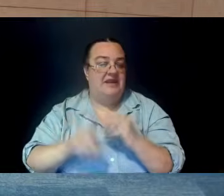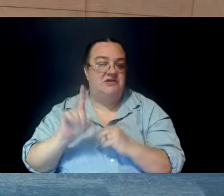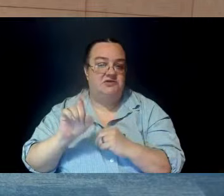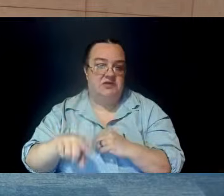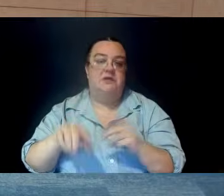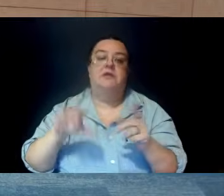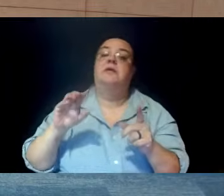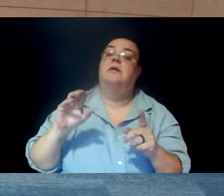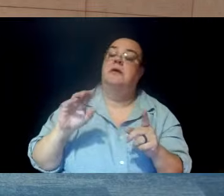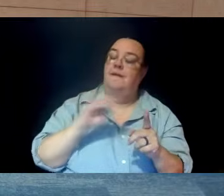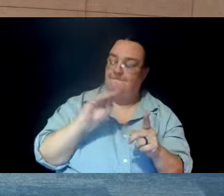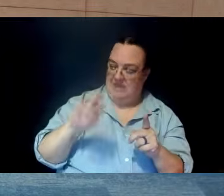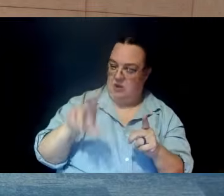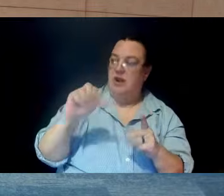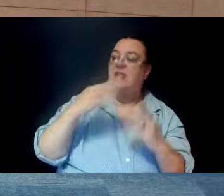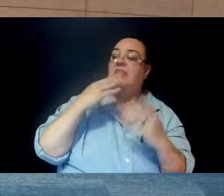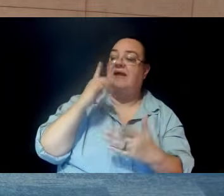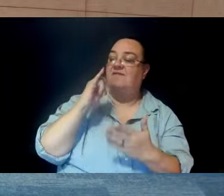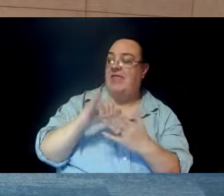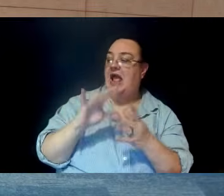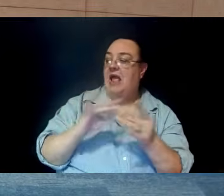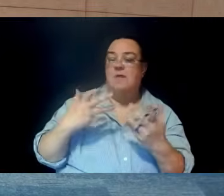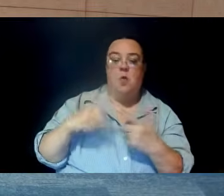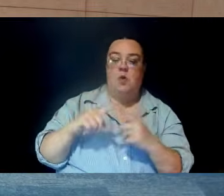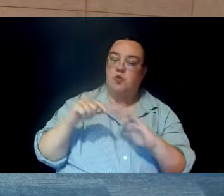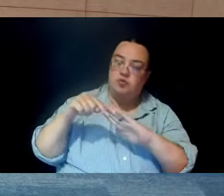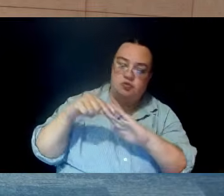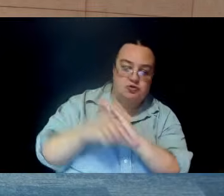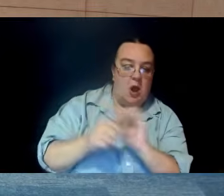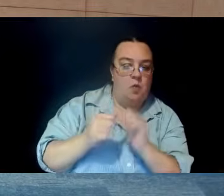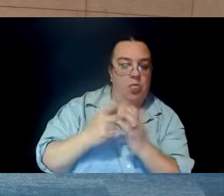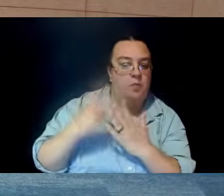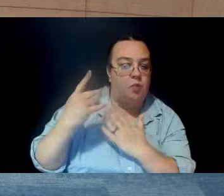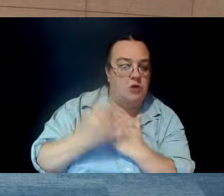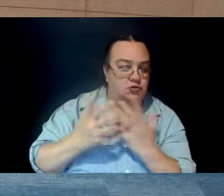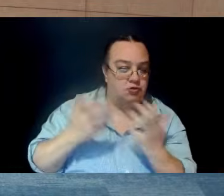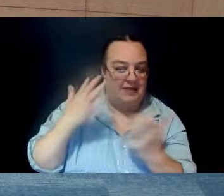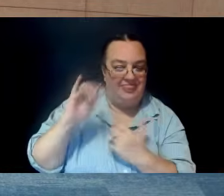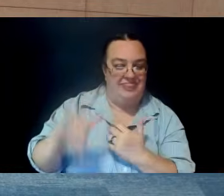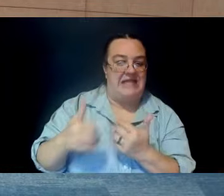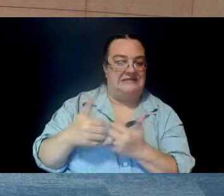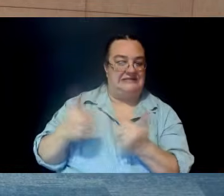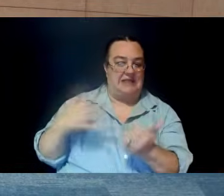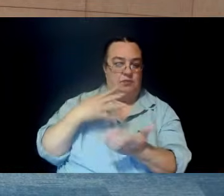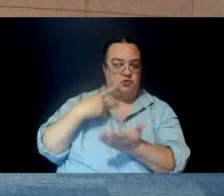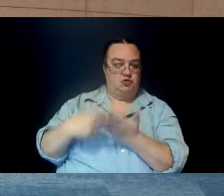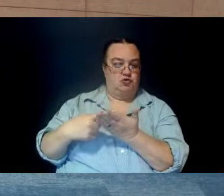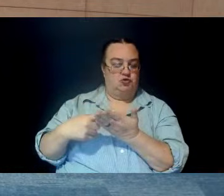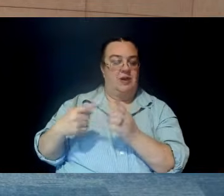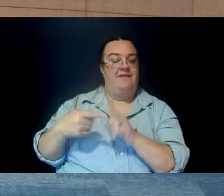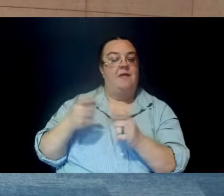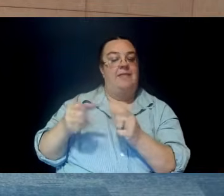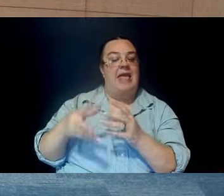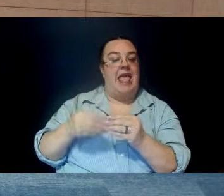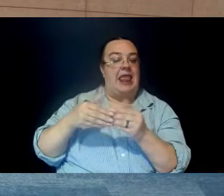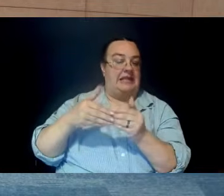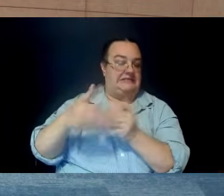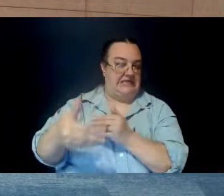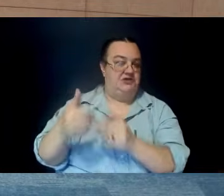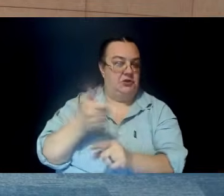Thank you for that comment. I don't want to delve too much into the project because that's a separate discussion from the annexation